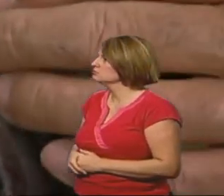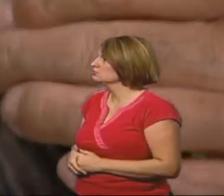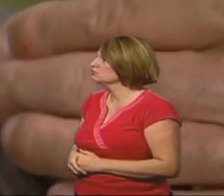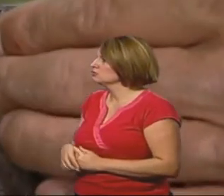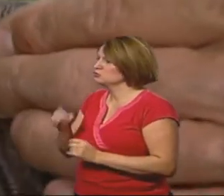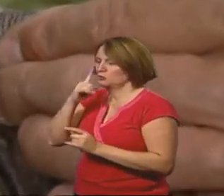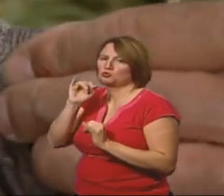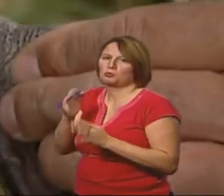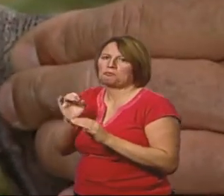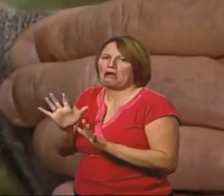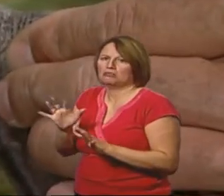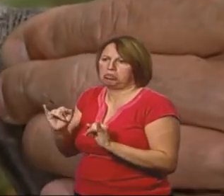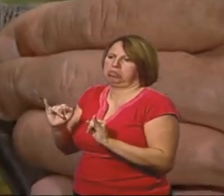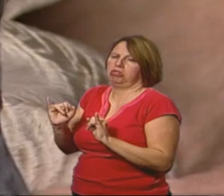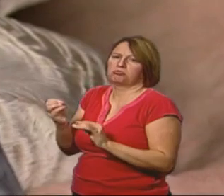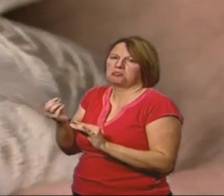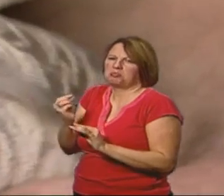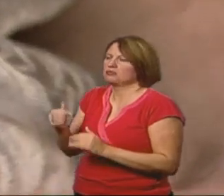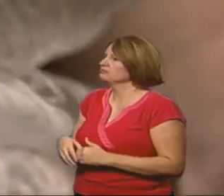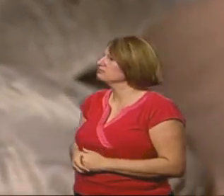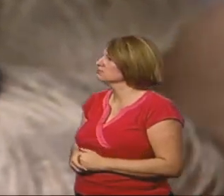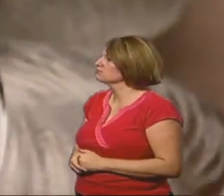Fortunately, it does not seem too bad.